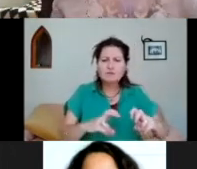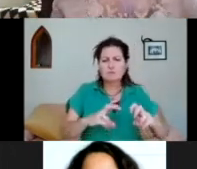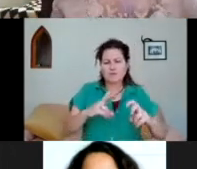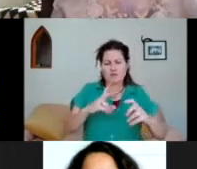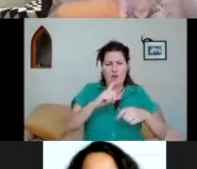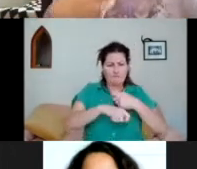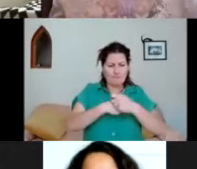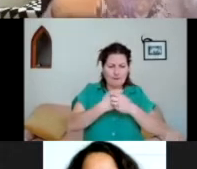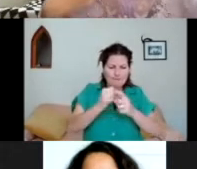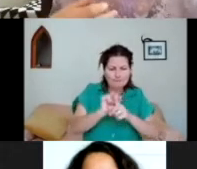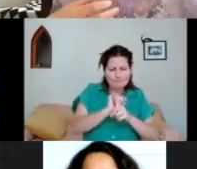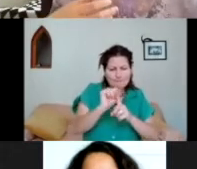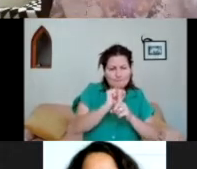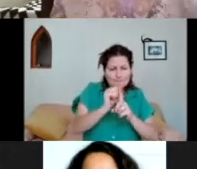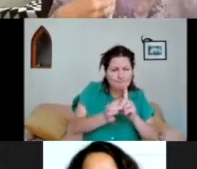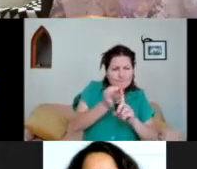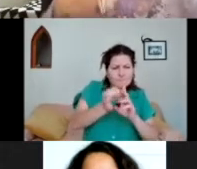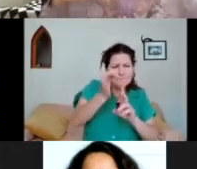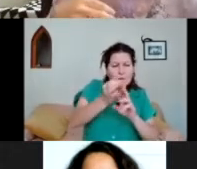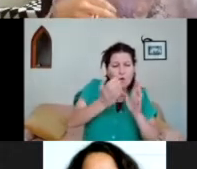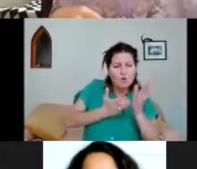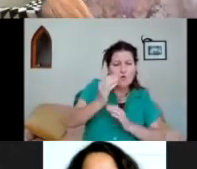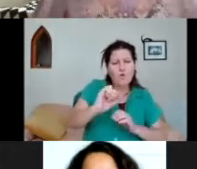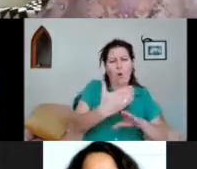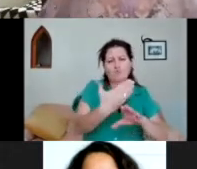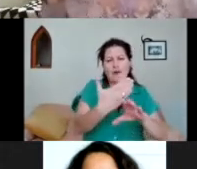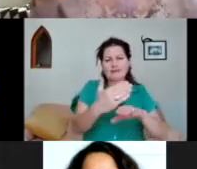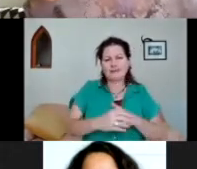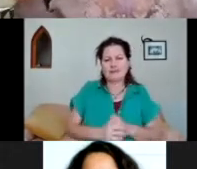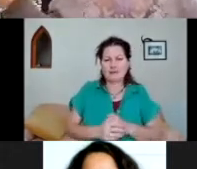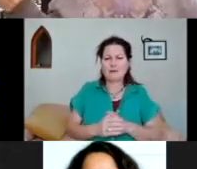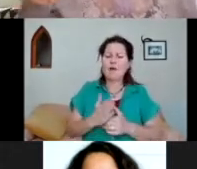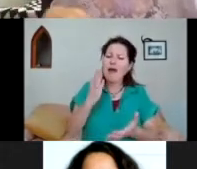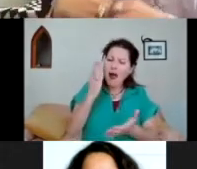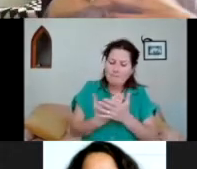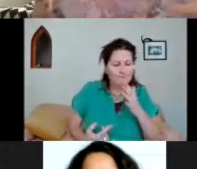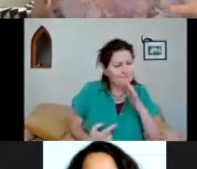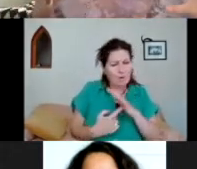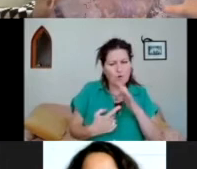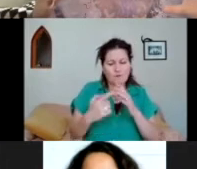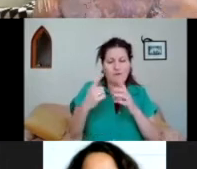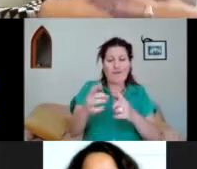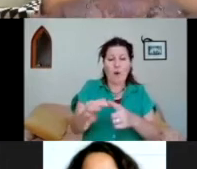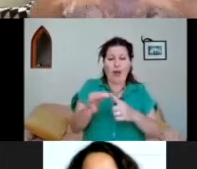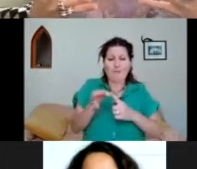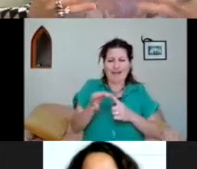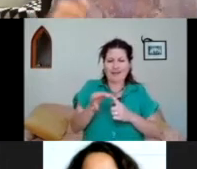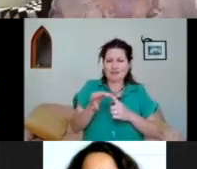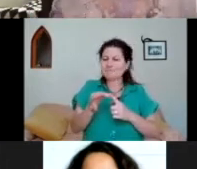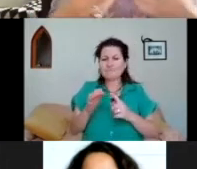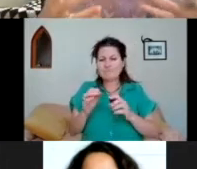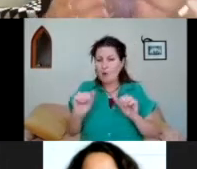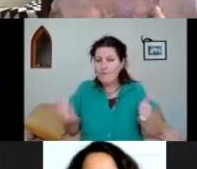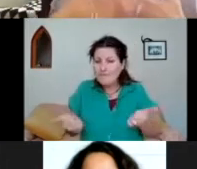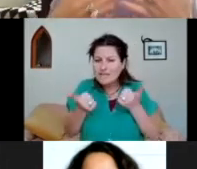practice in a collaborative endeavor. But it's really pivotal that the application that comes are not finished pieces of work ready to